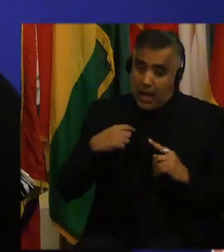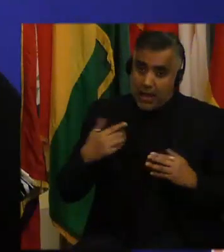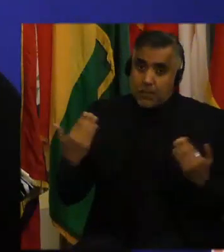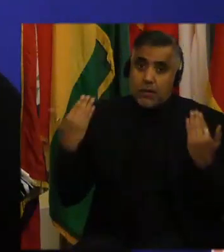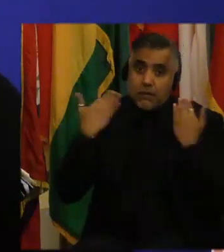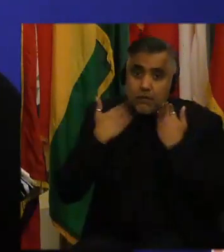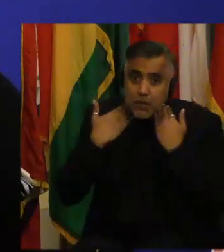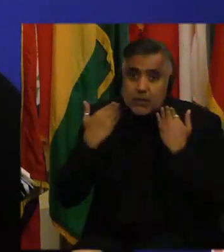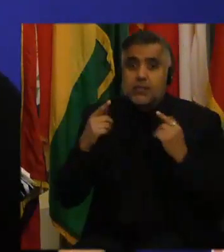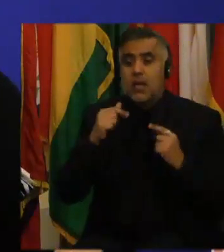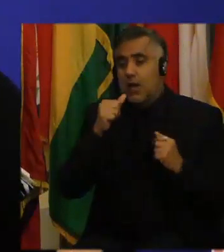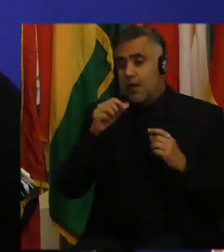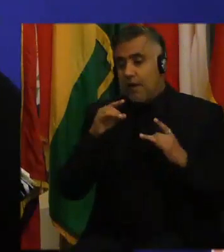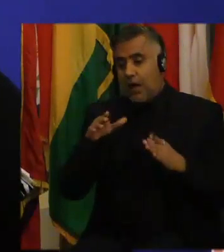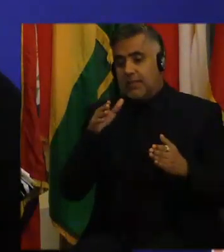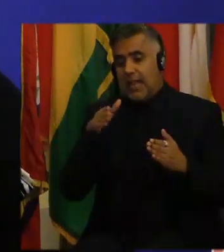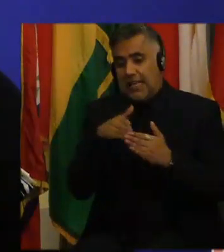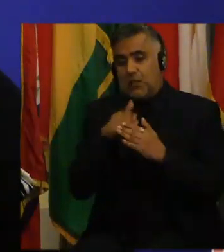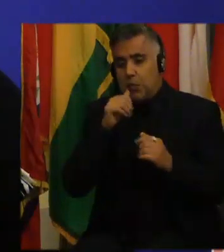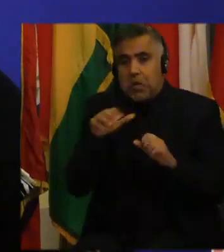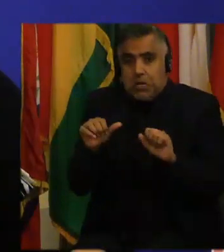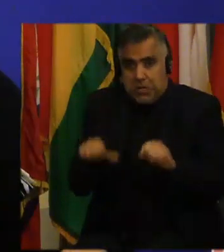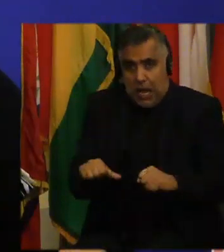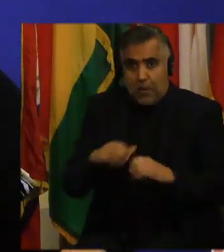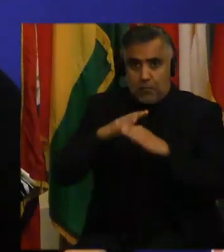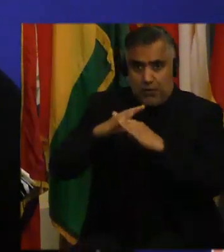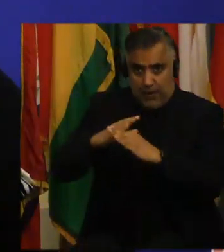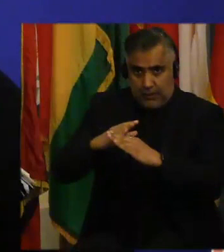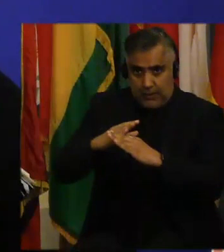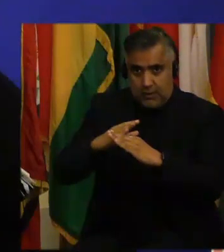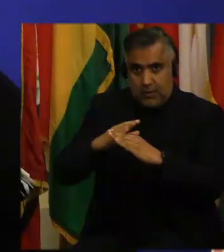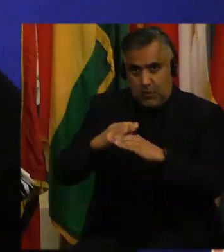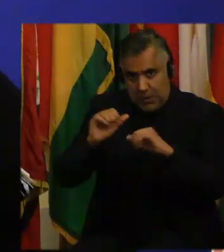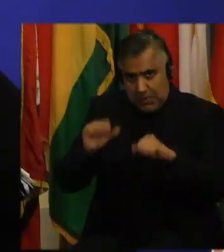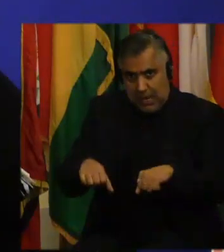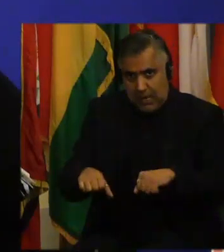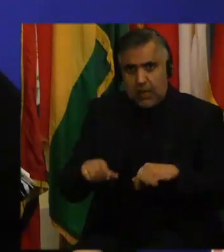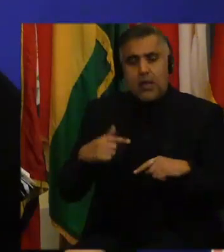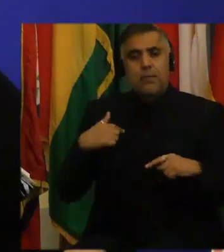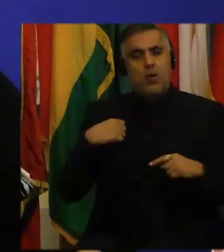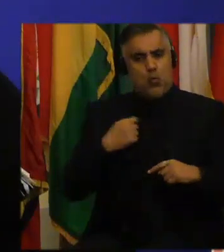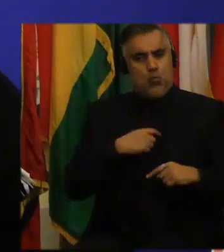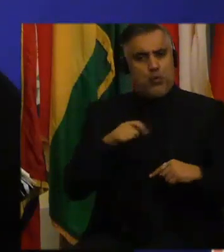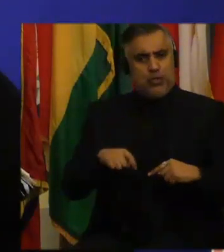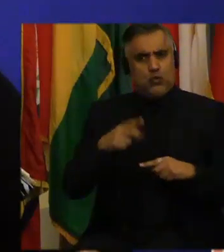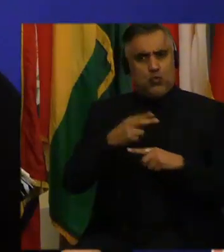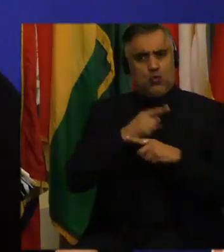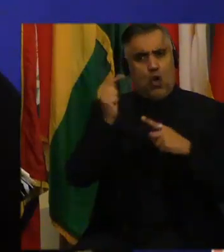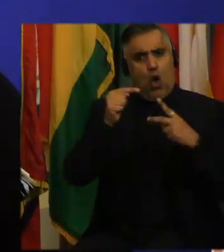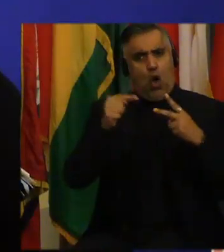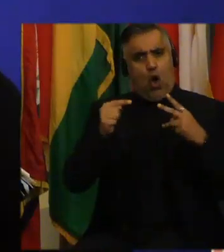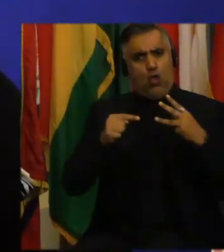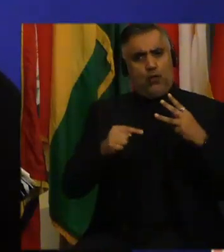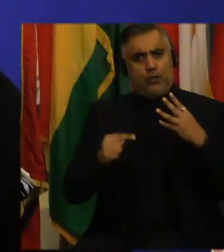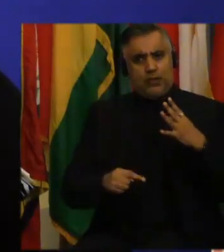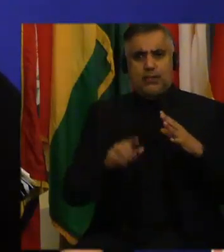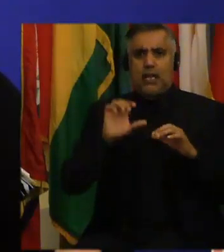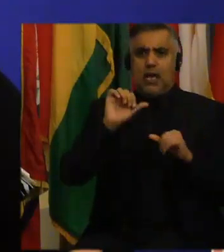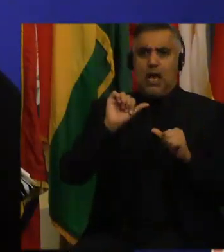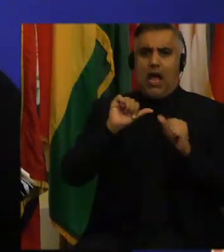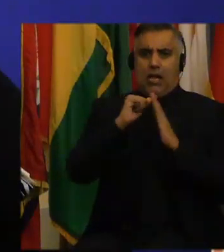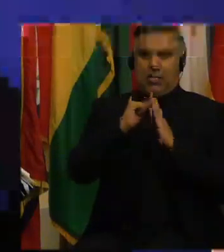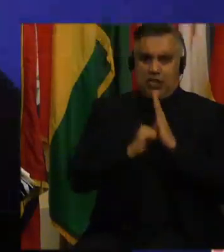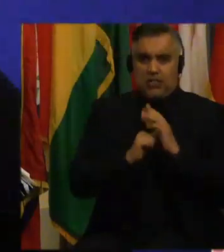that violence against women is preventable and that we need to use all those agendas, global